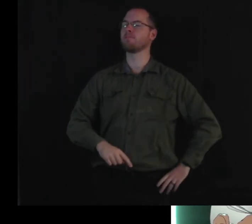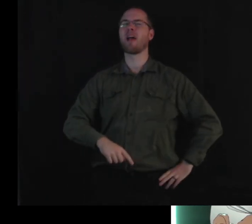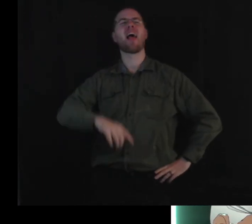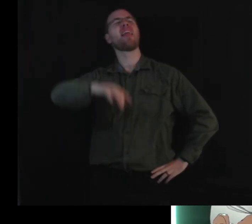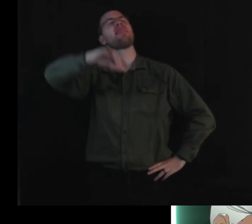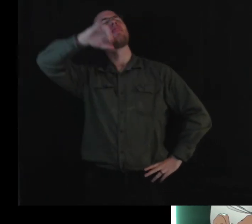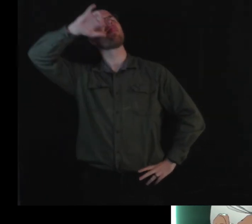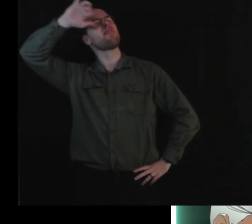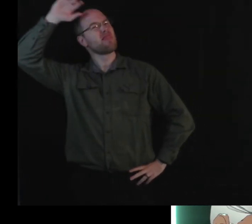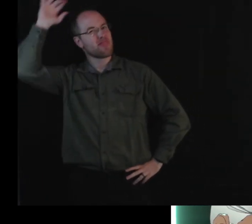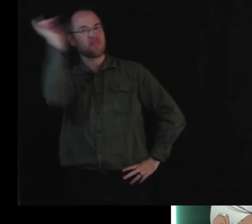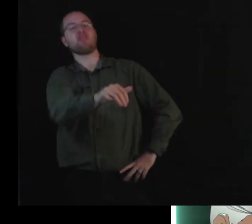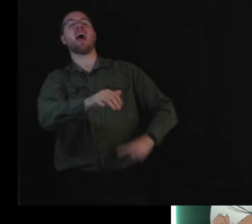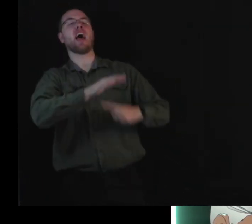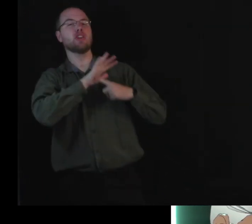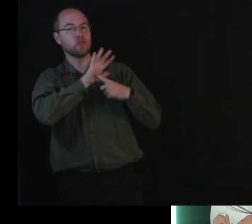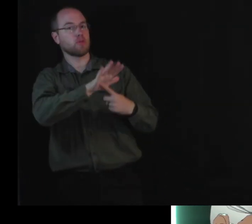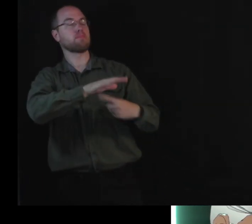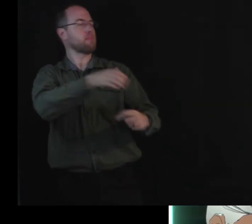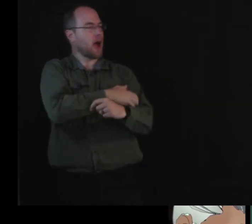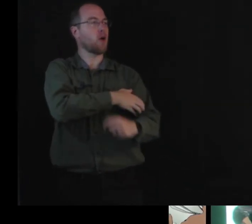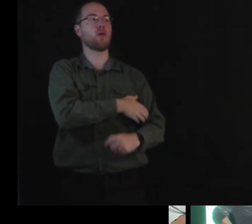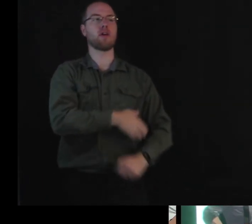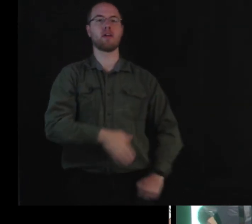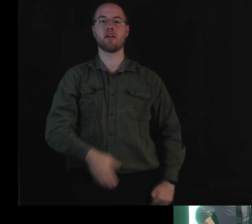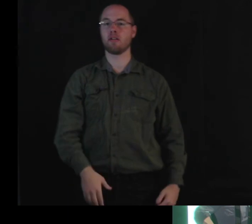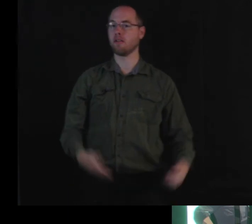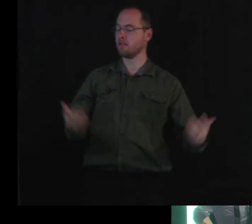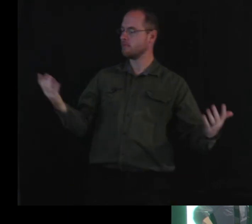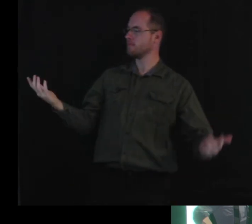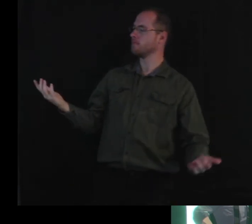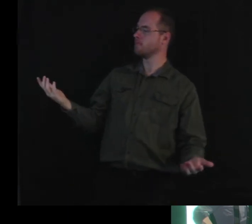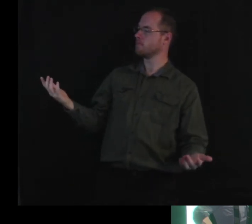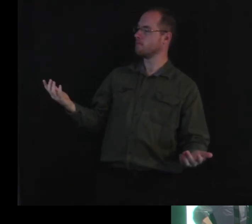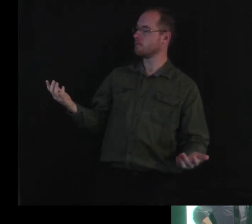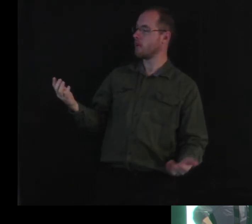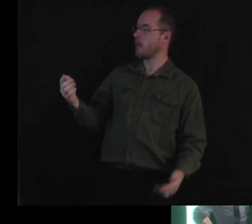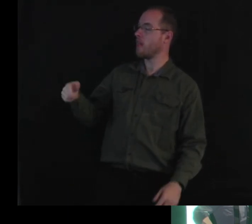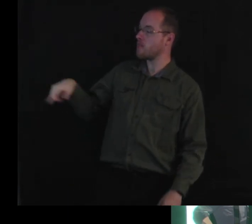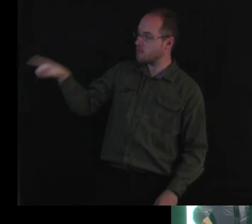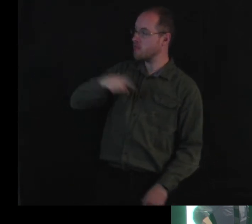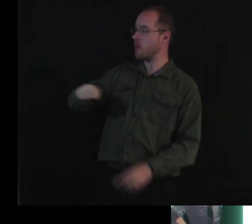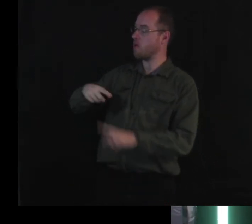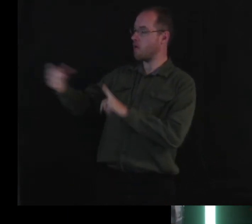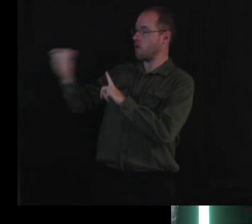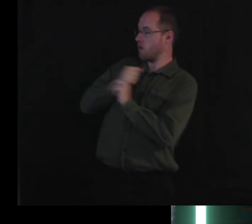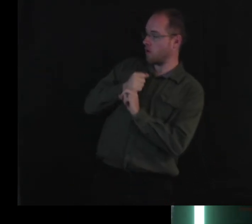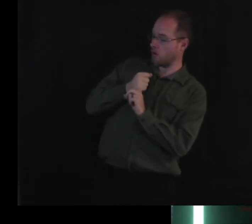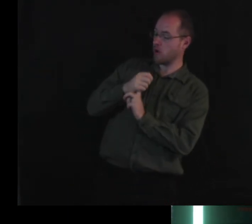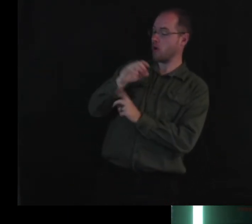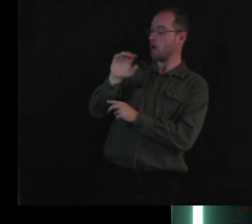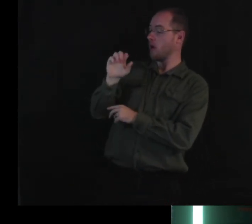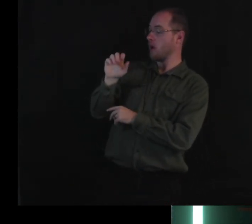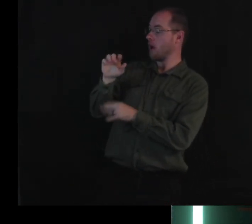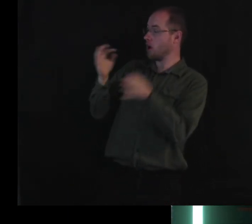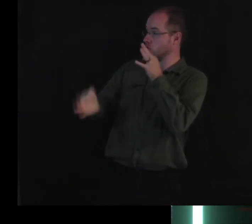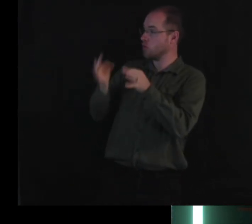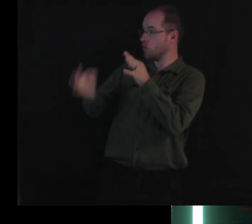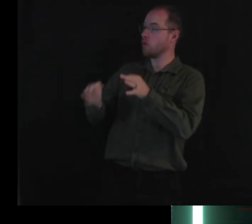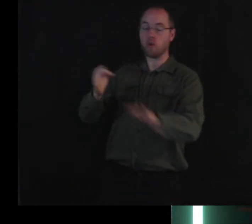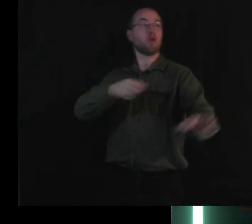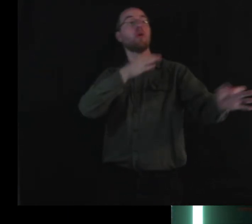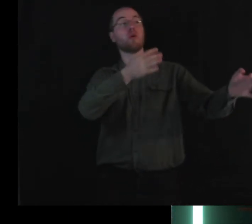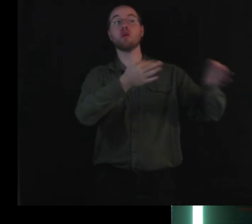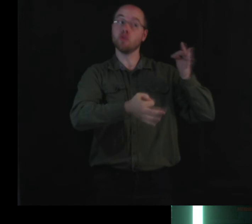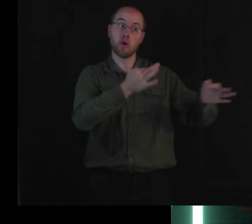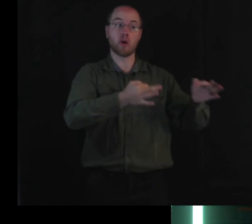that demonstrates power. They will hunt you down. The adjudicator Will respect